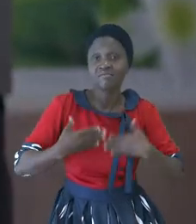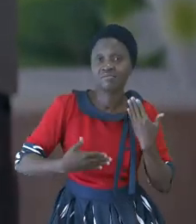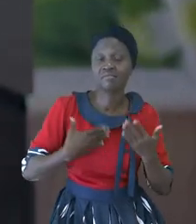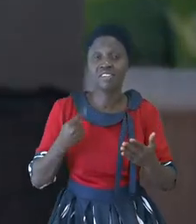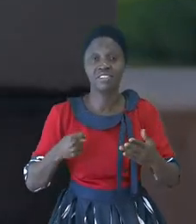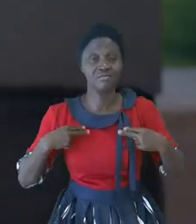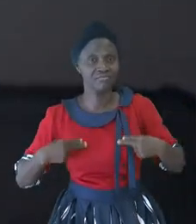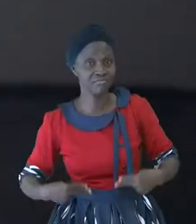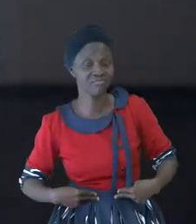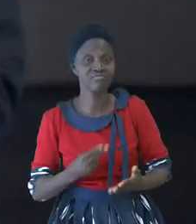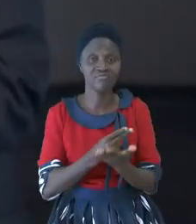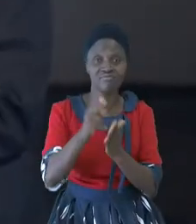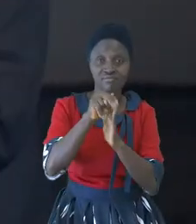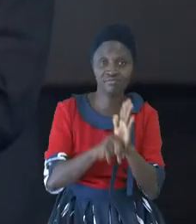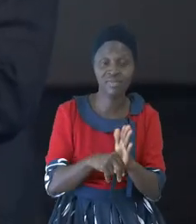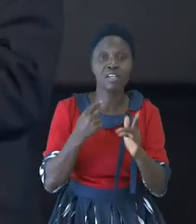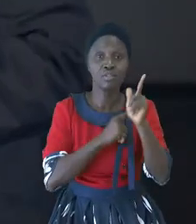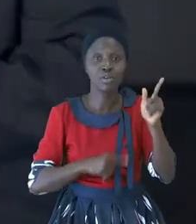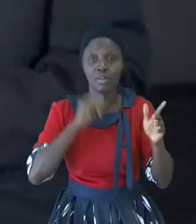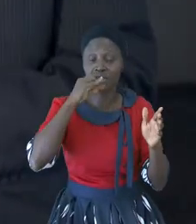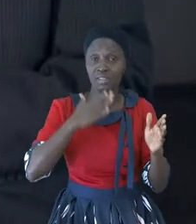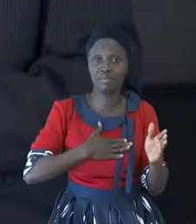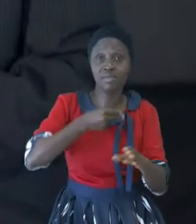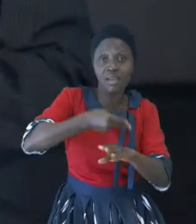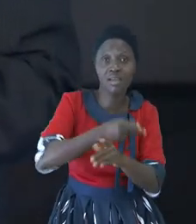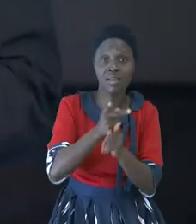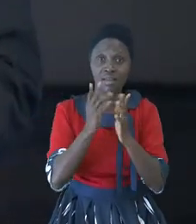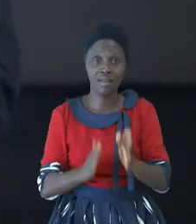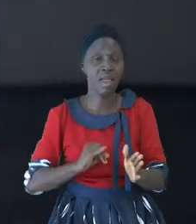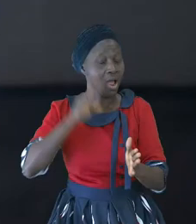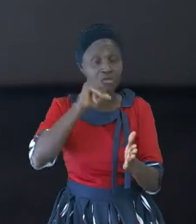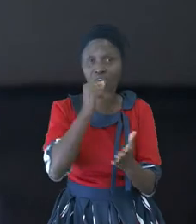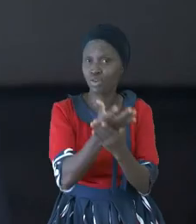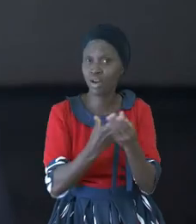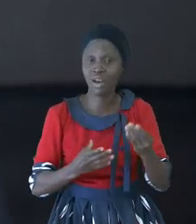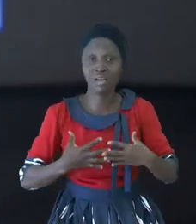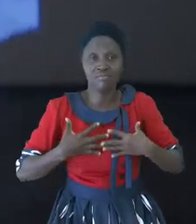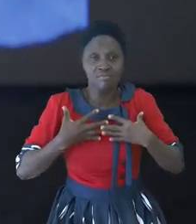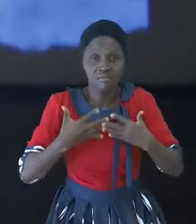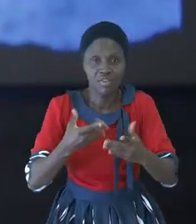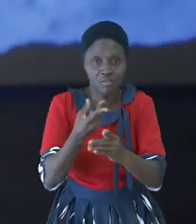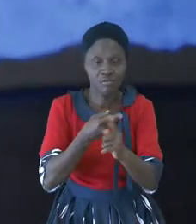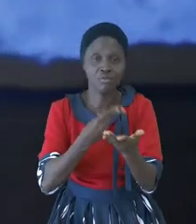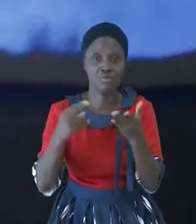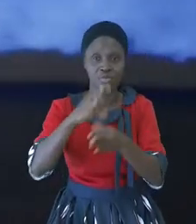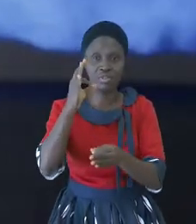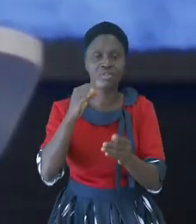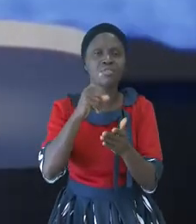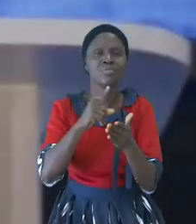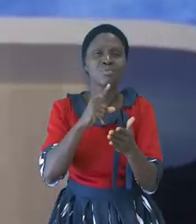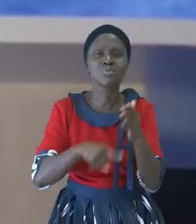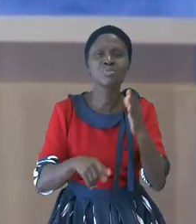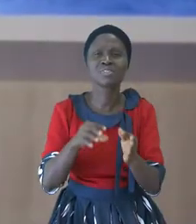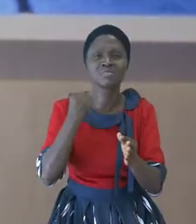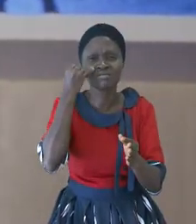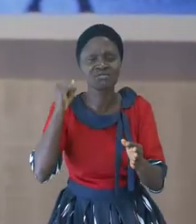and the holiness. The Lord is my shepherd, I will not lack inspiration. What if when I get there, I'm supposed